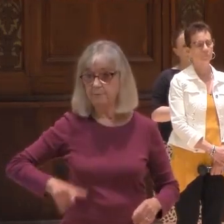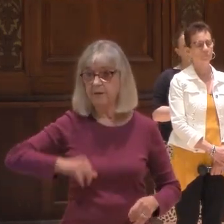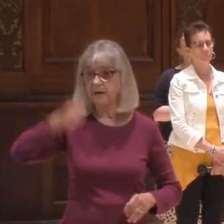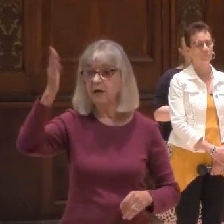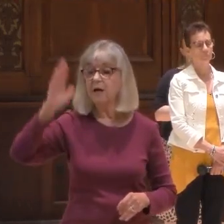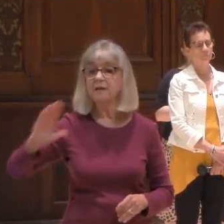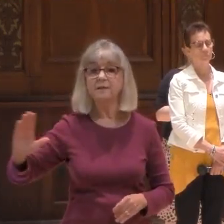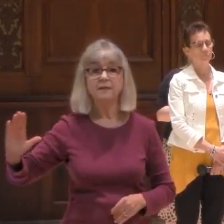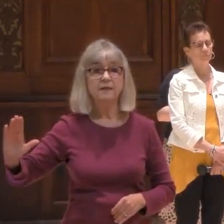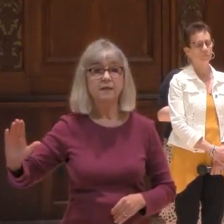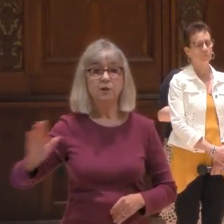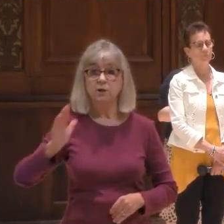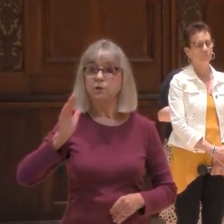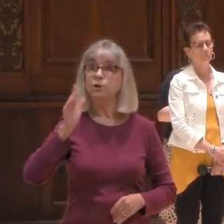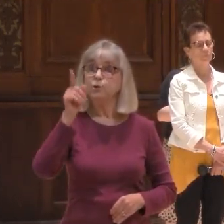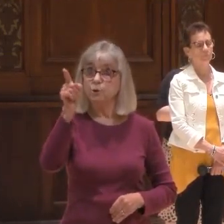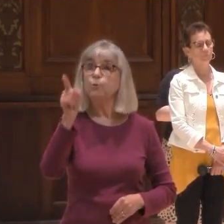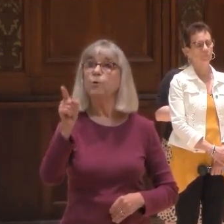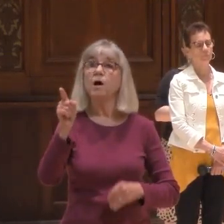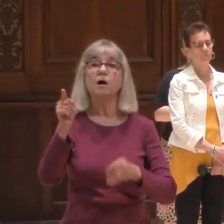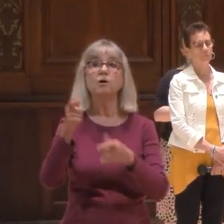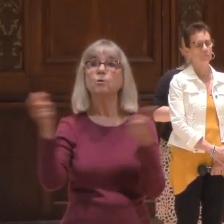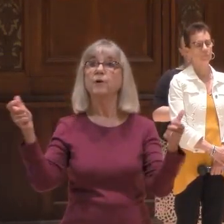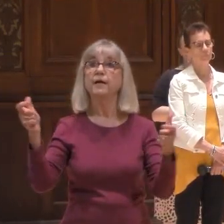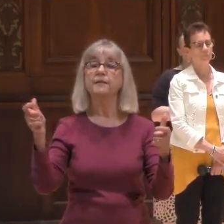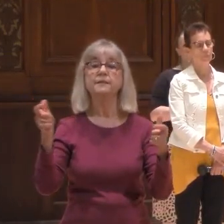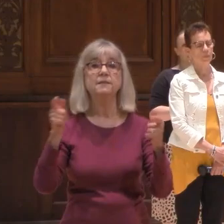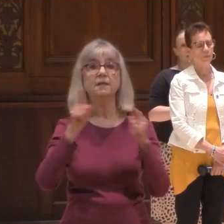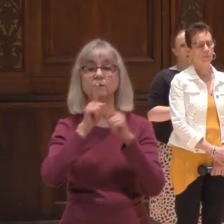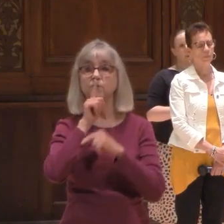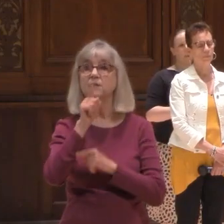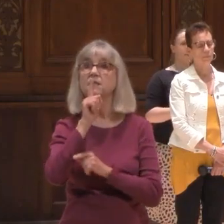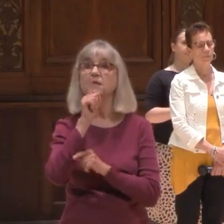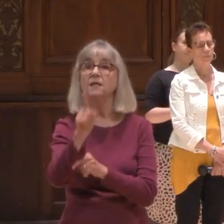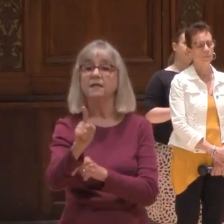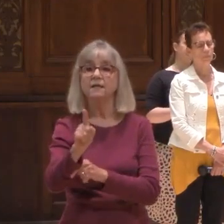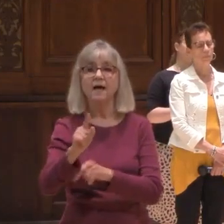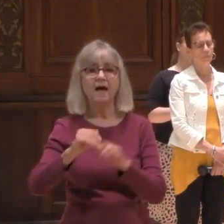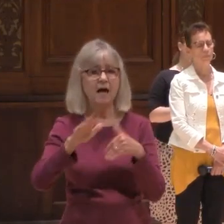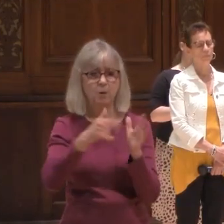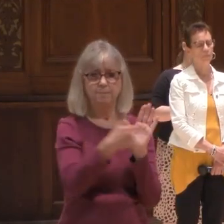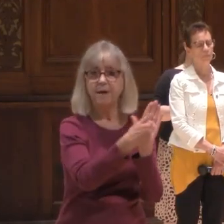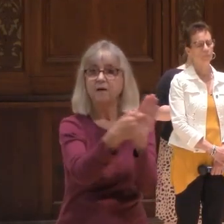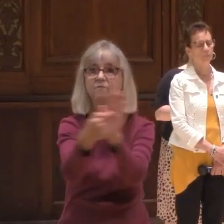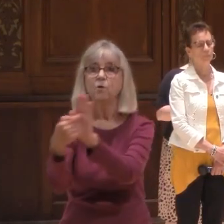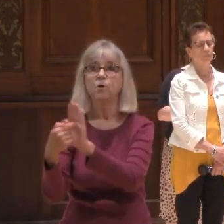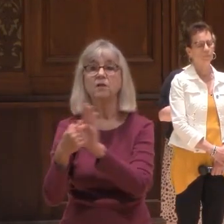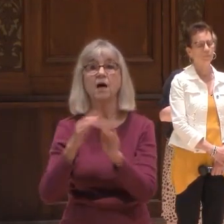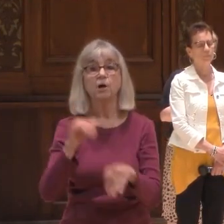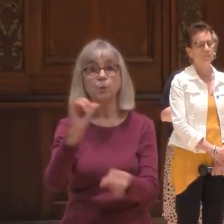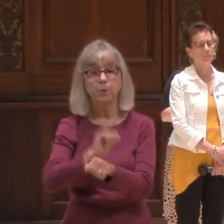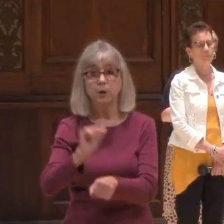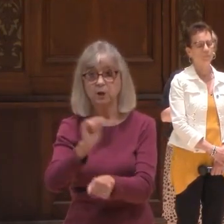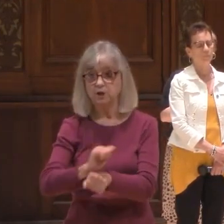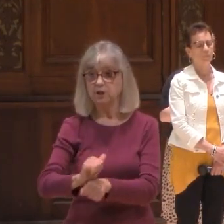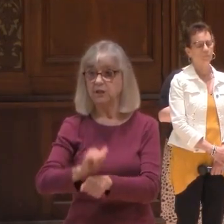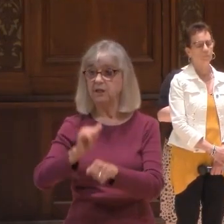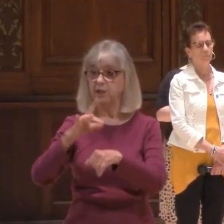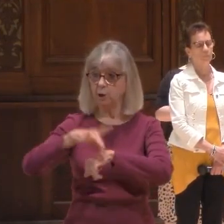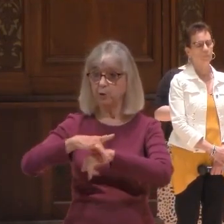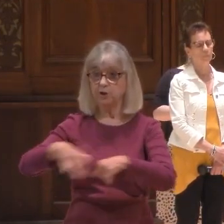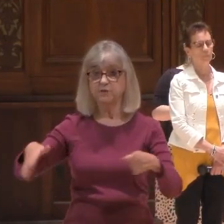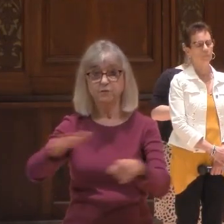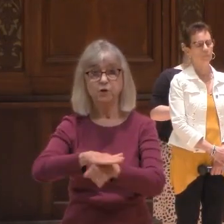God, you are great indeed. How manifold are your works, O Lord. The earth is full of